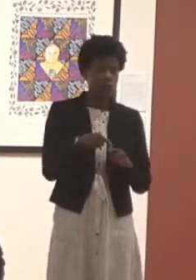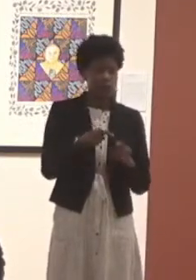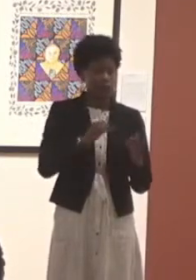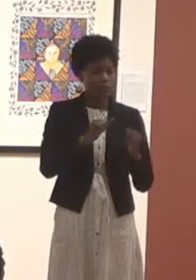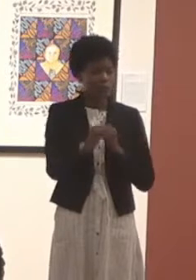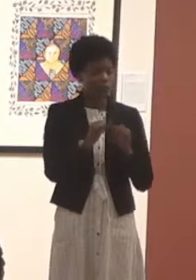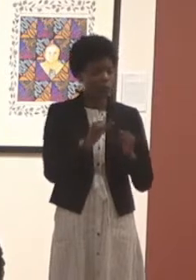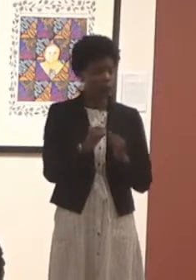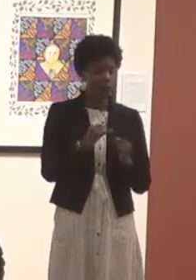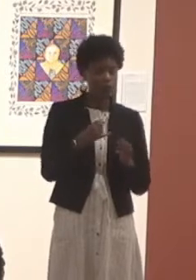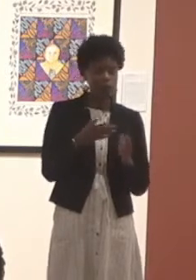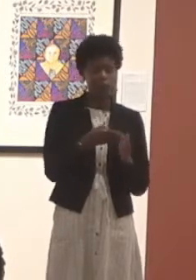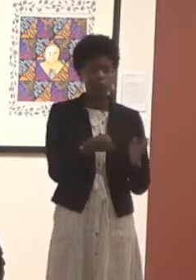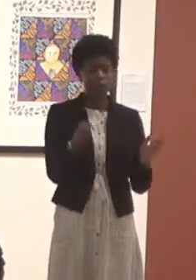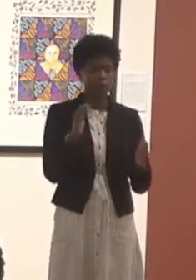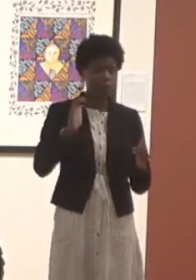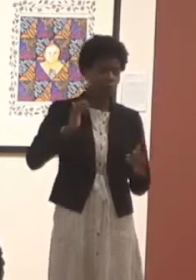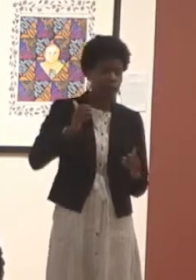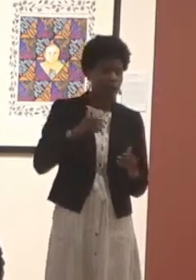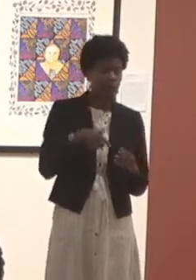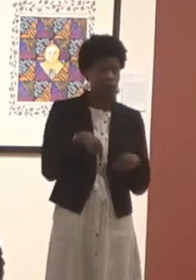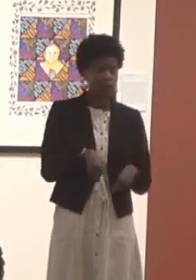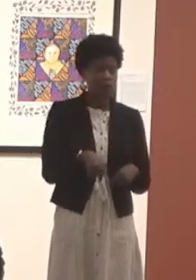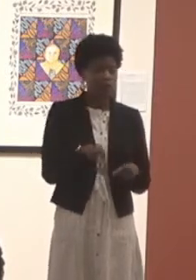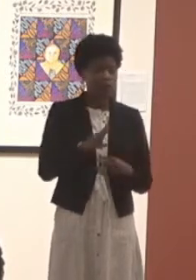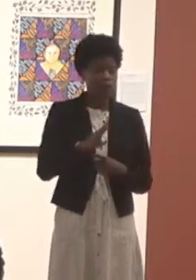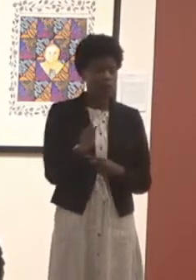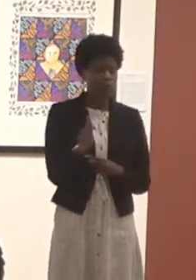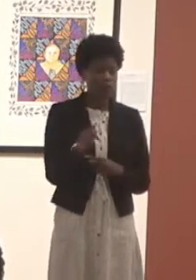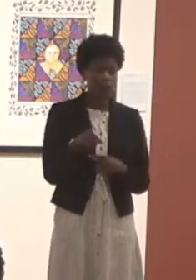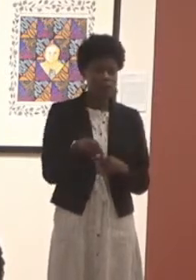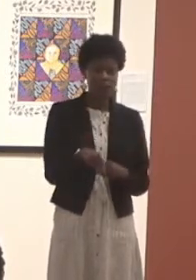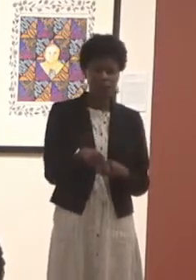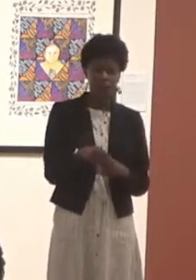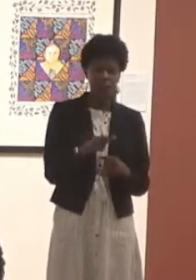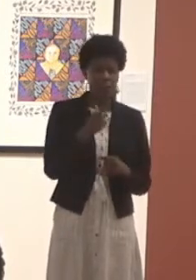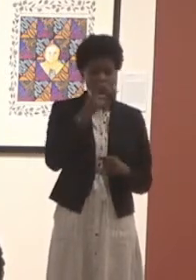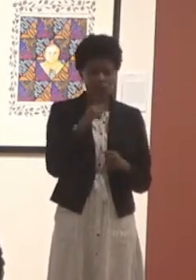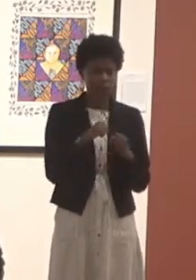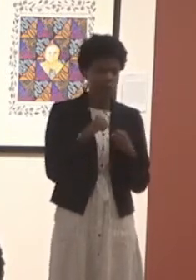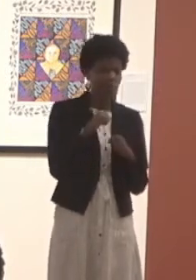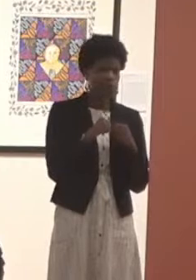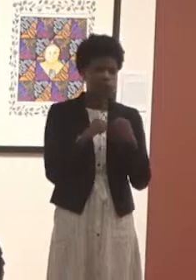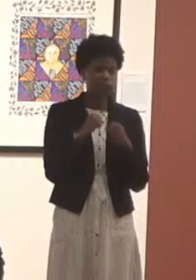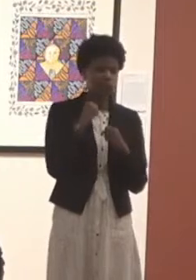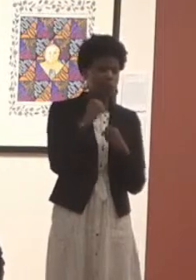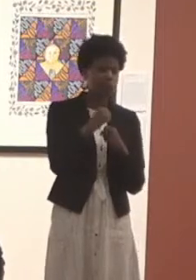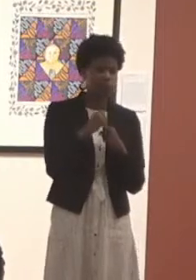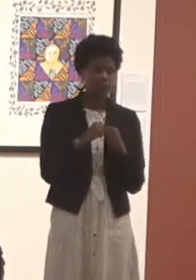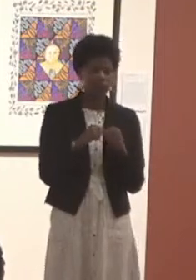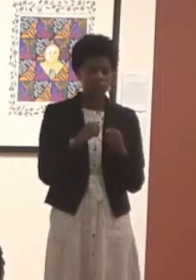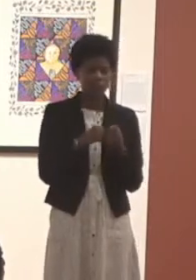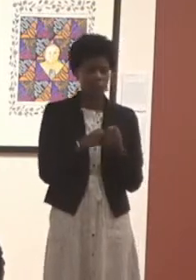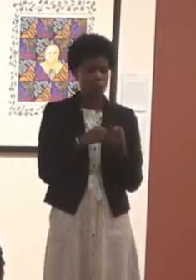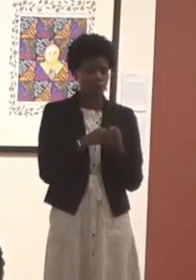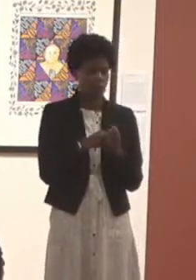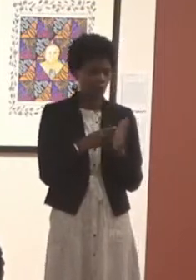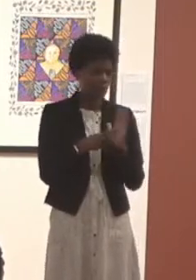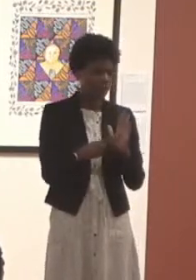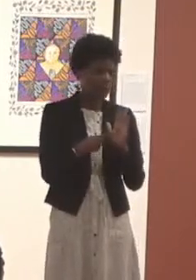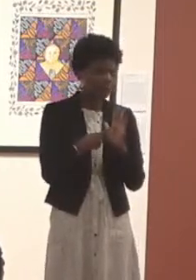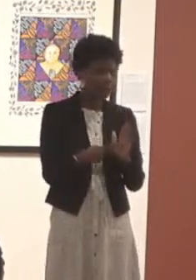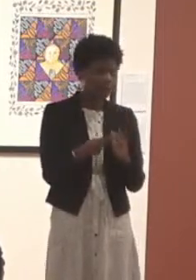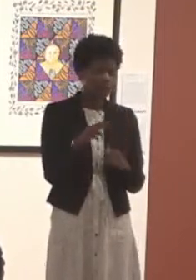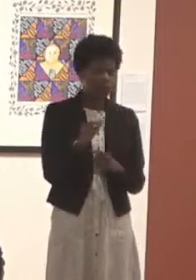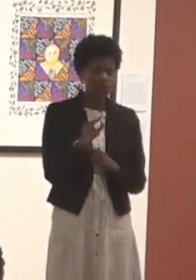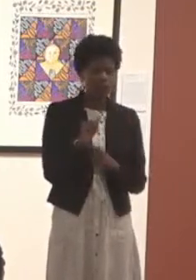UK. Dr. Saggese's forthcoming book, Heavyweight, Black Boxes and the Fight of Representation, maps the visual terrain of